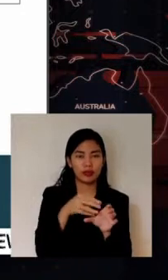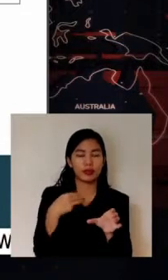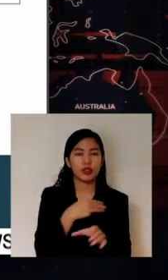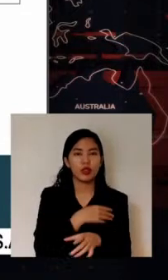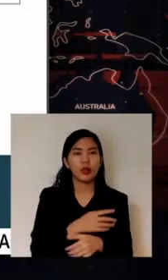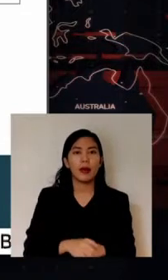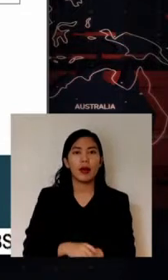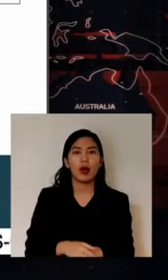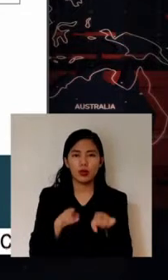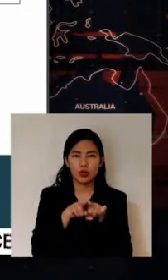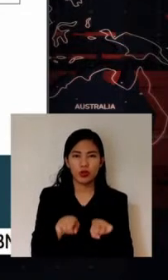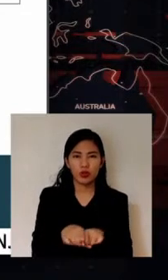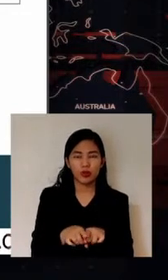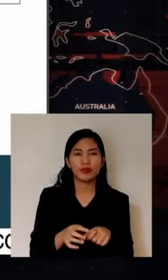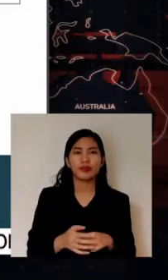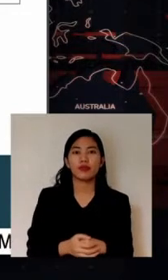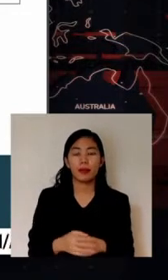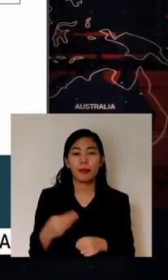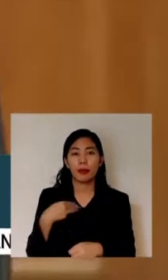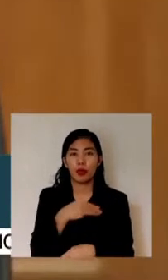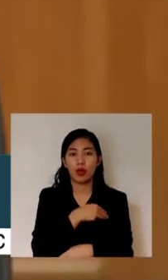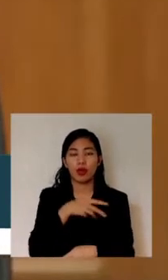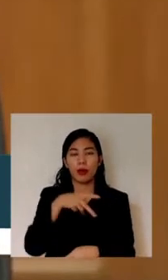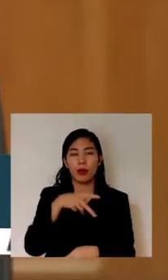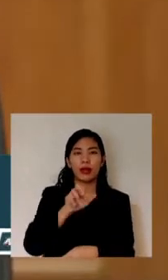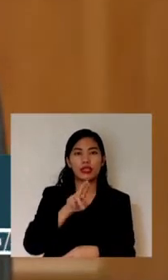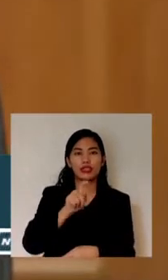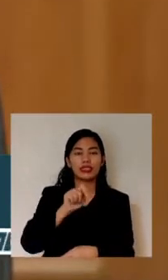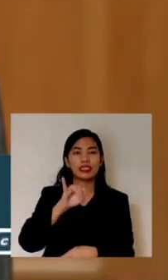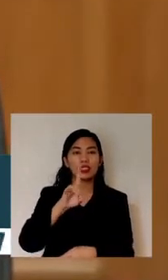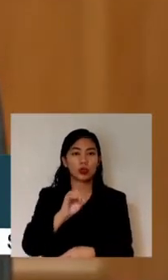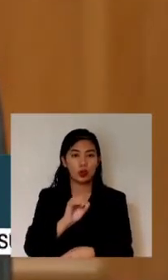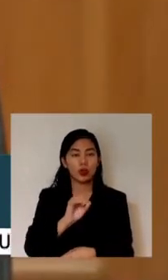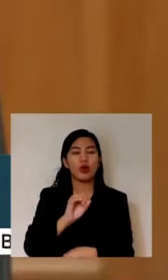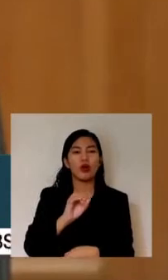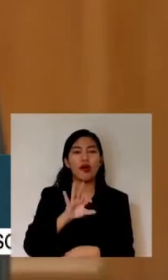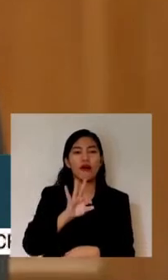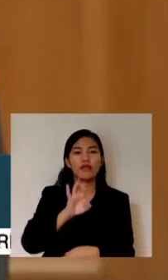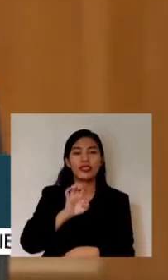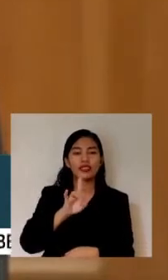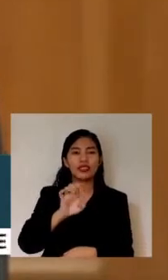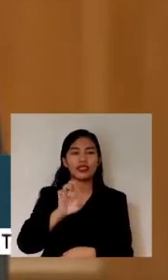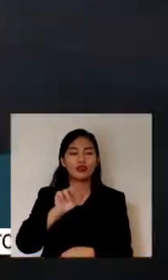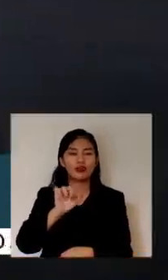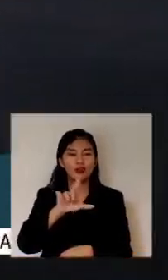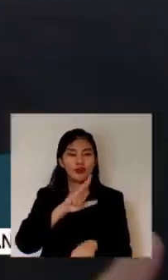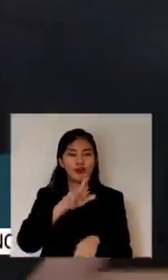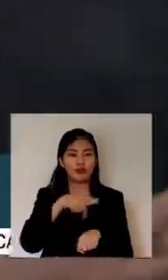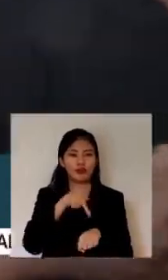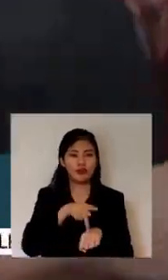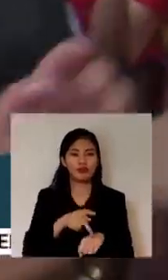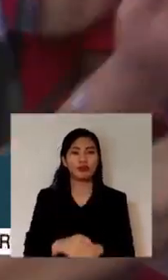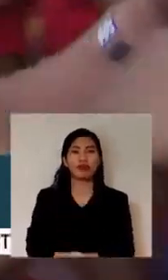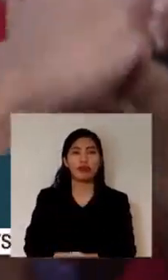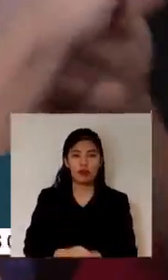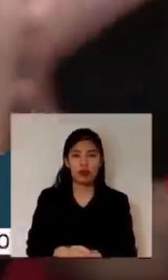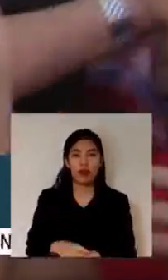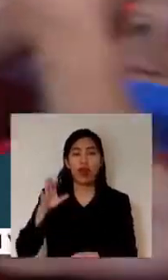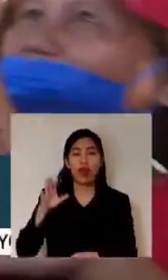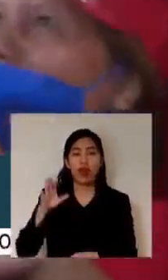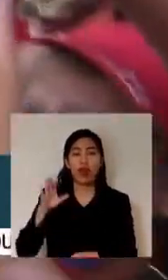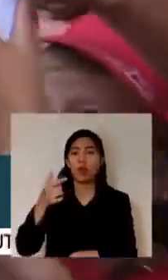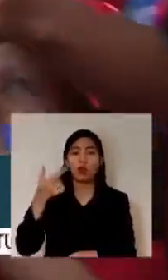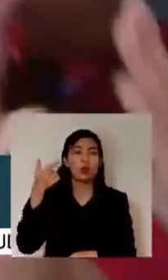party, Partido Federal ng Pilipinas. Guanzon, who retires on Wednesday, February 2, believes Marcos has